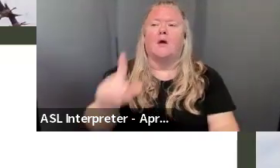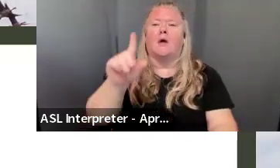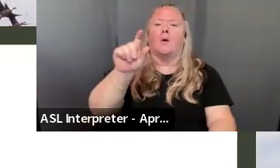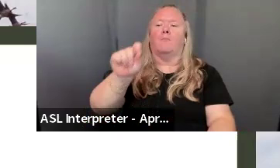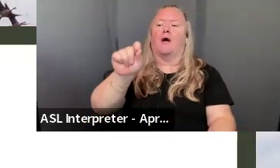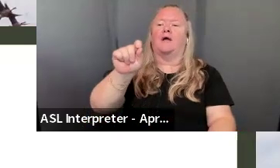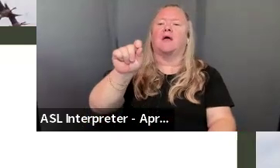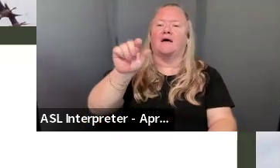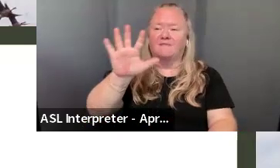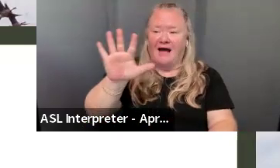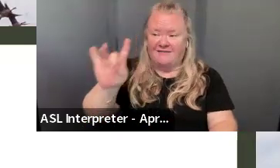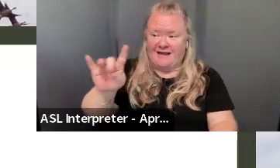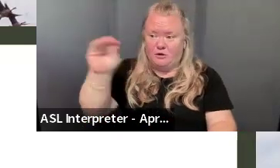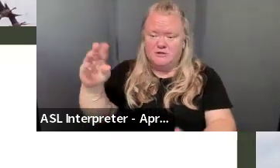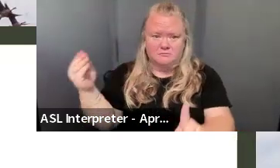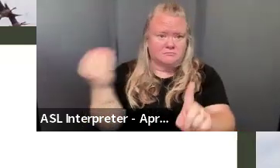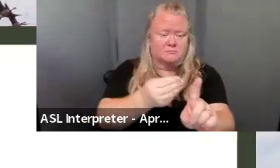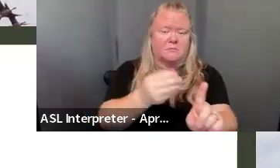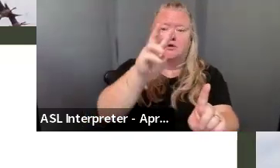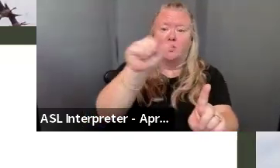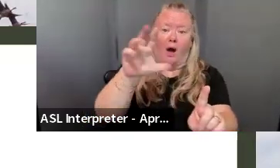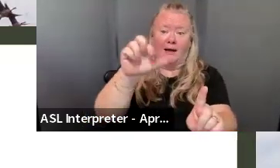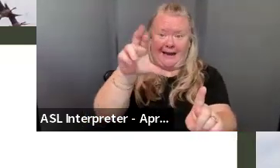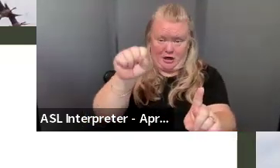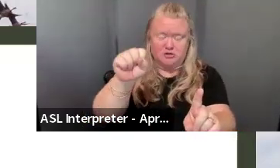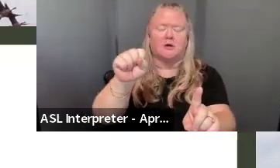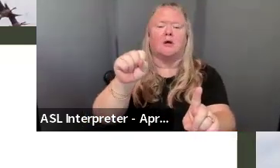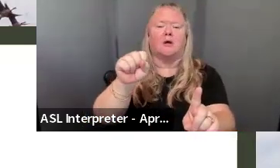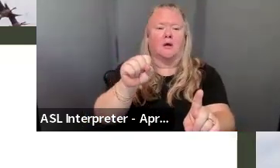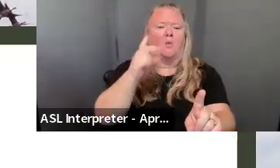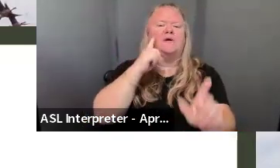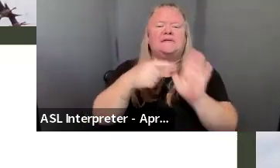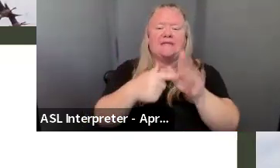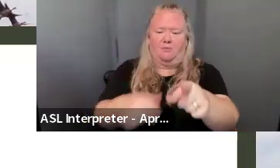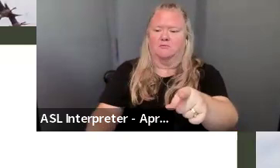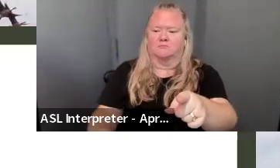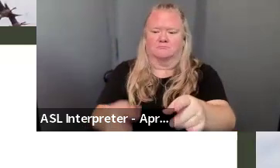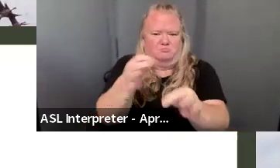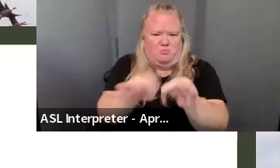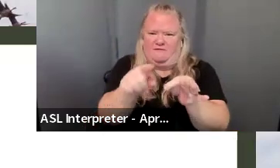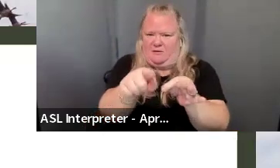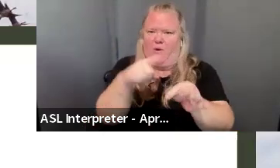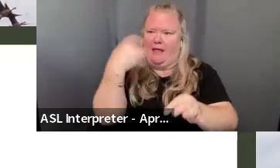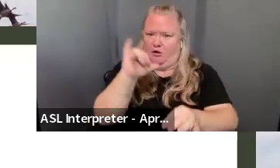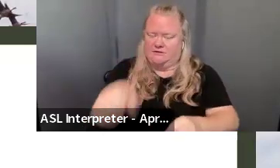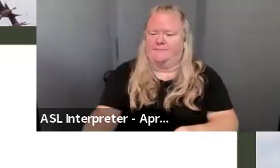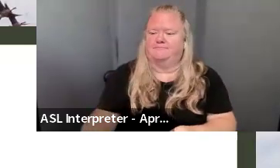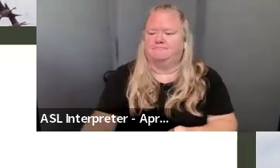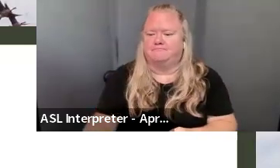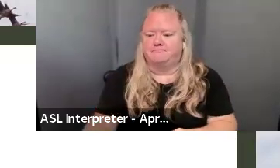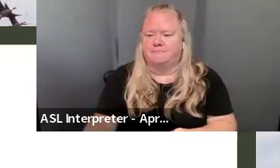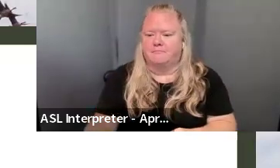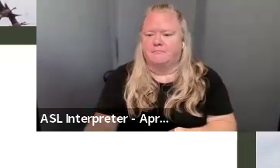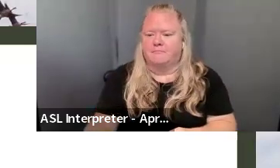0.58% of every paycheck to Walk Cares. And we can see just as an example, very briefly, what that looks like for a